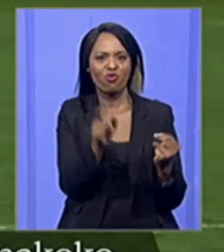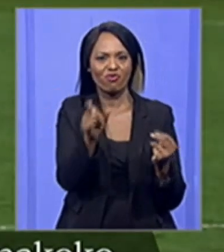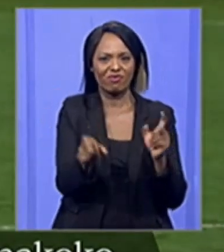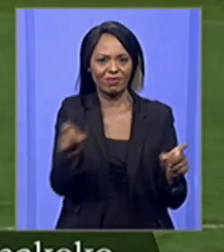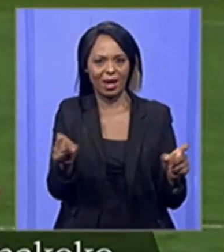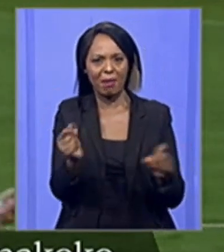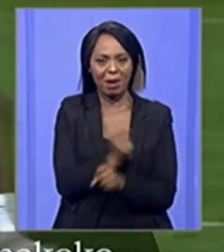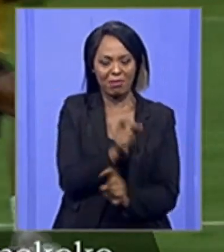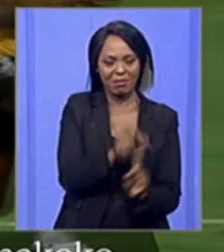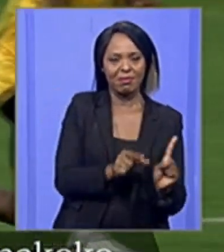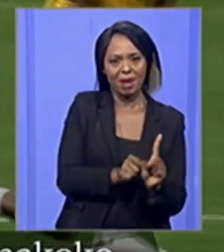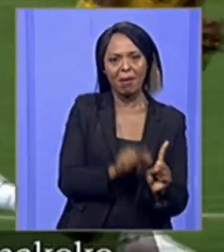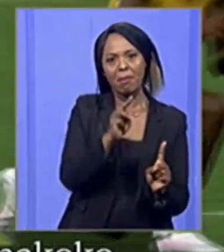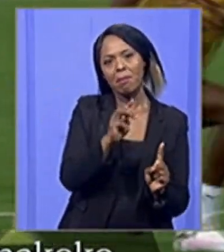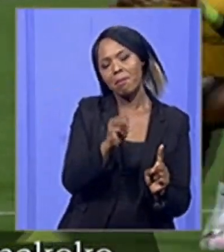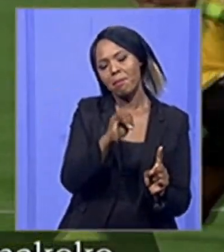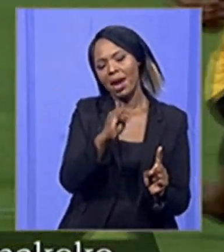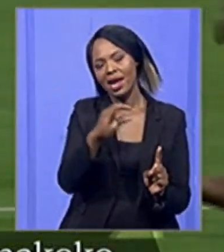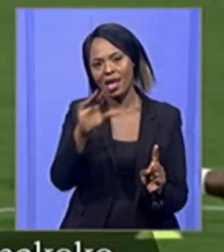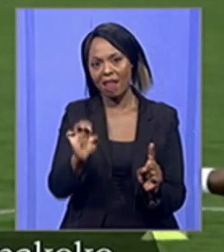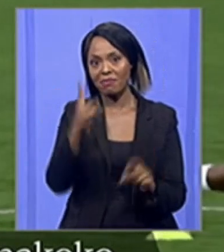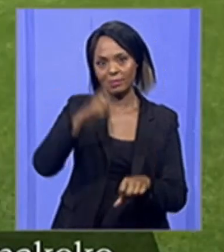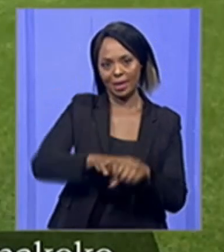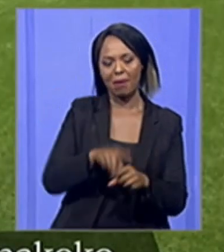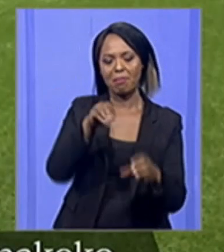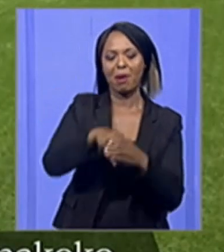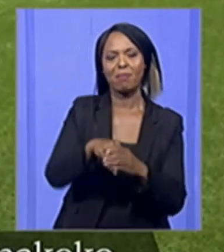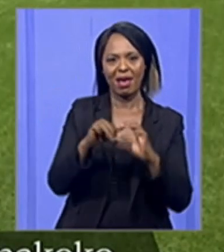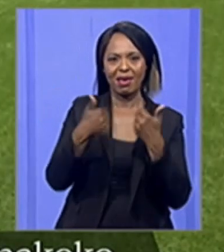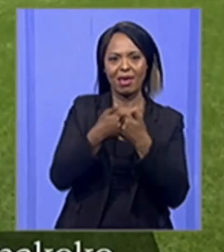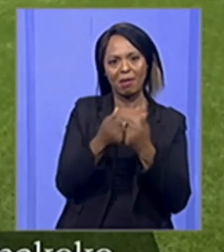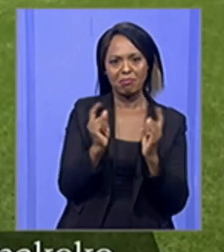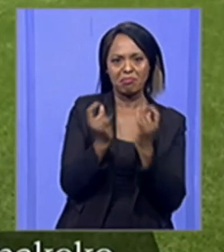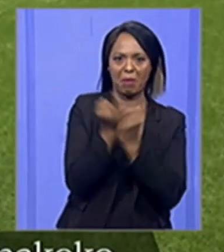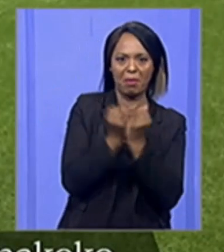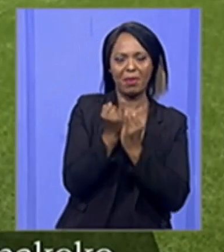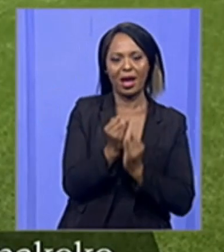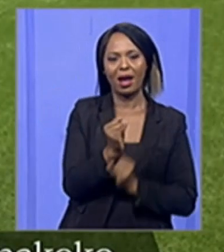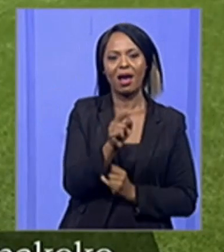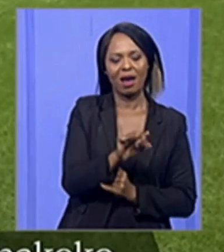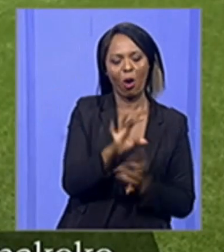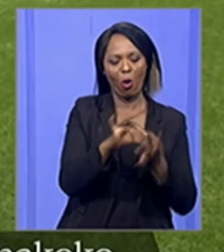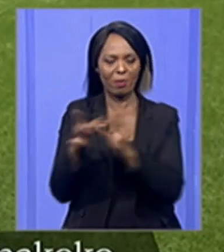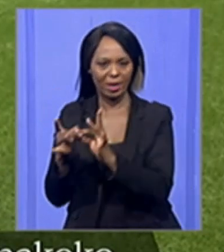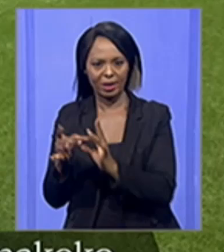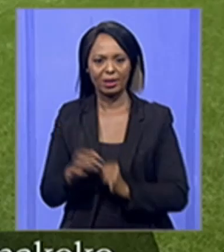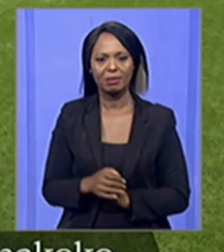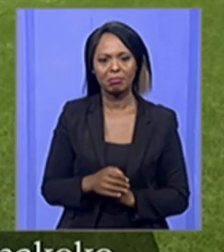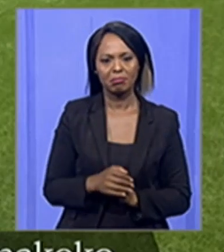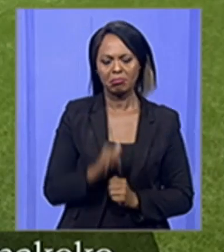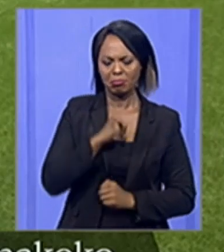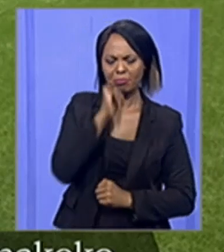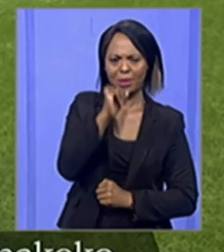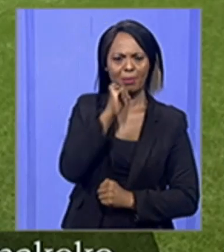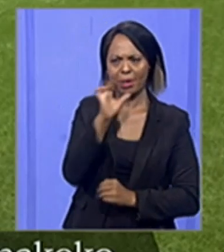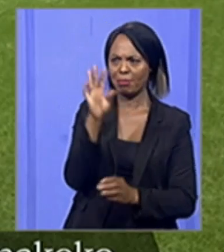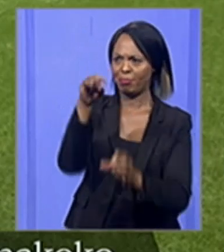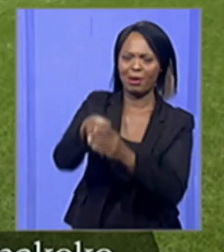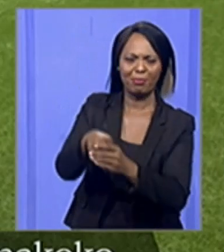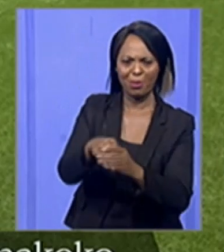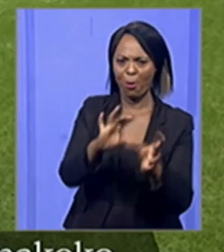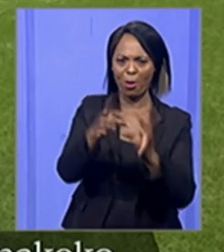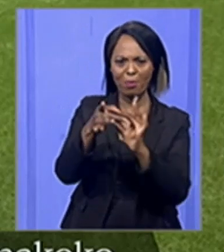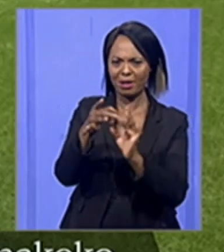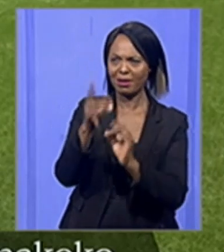swana le Michael. To mean a lot to me. I wouldn't mind going to the Olympics. It will be